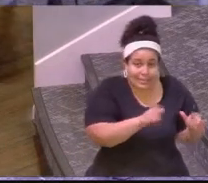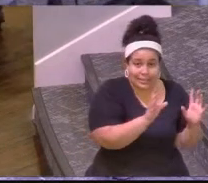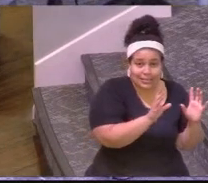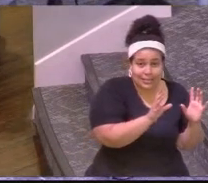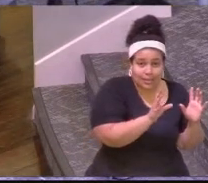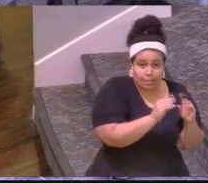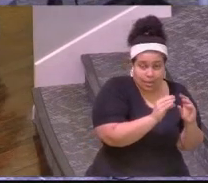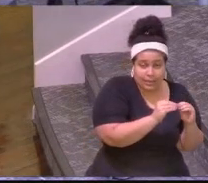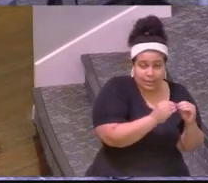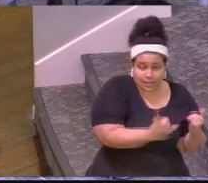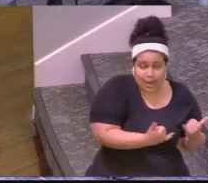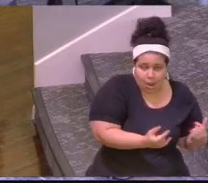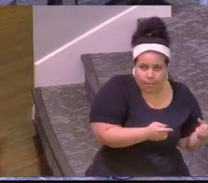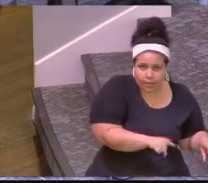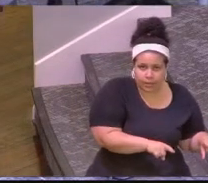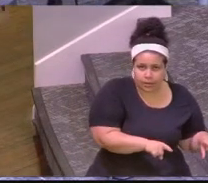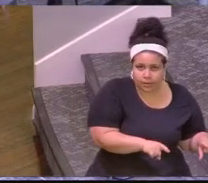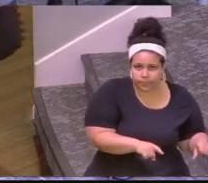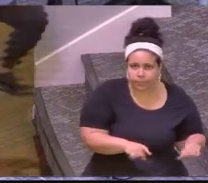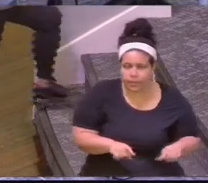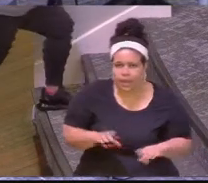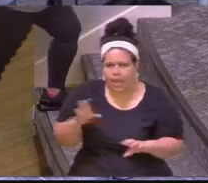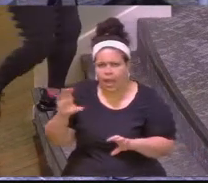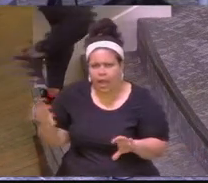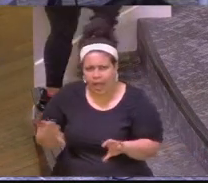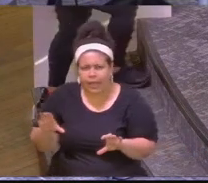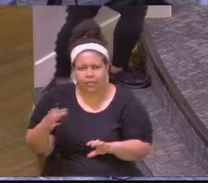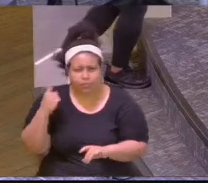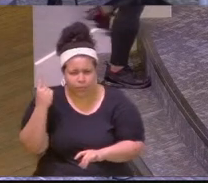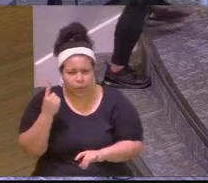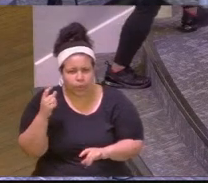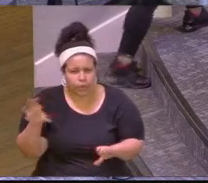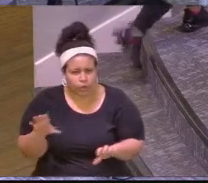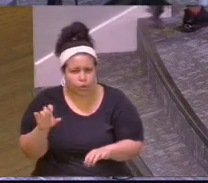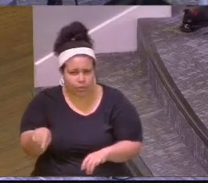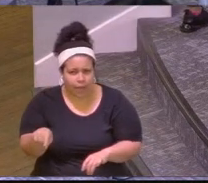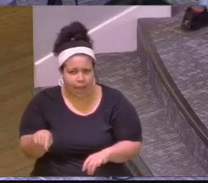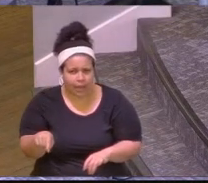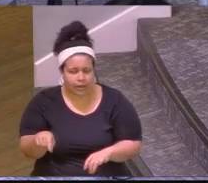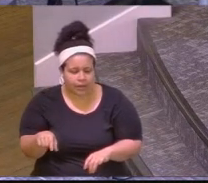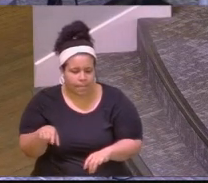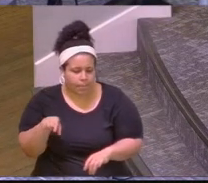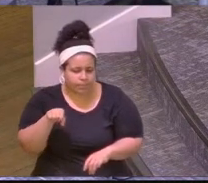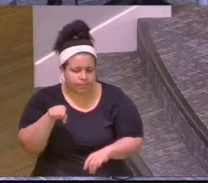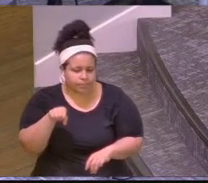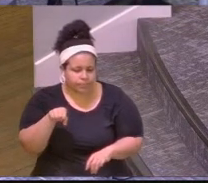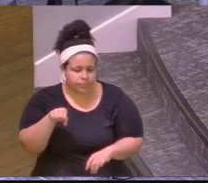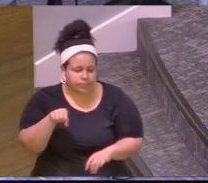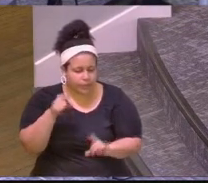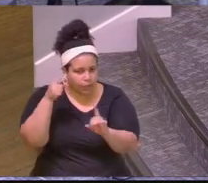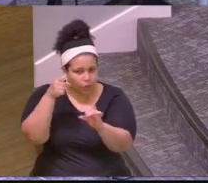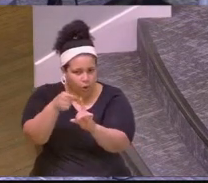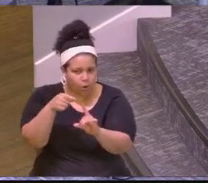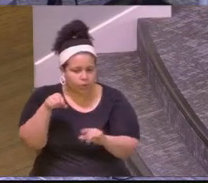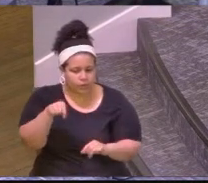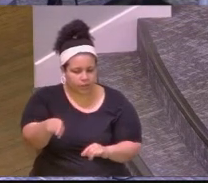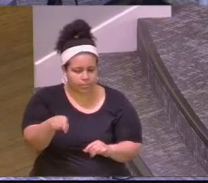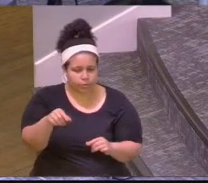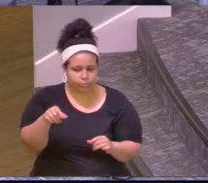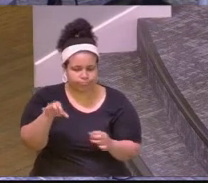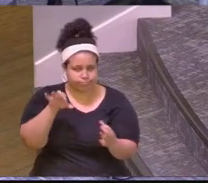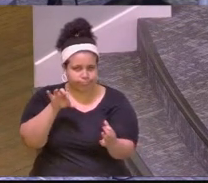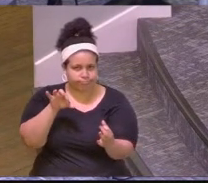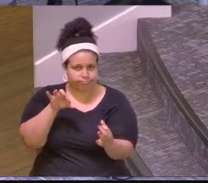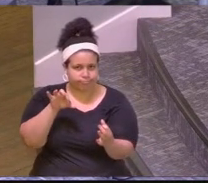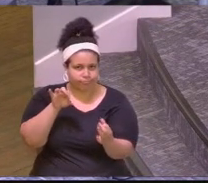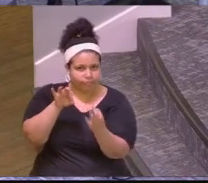that is ultimately the goal, right, is for them to give their input on things that we are thinking about and needing to vote on.